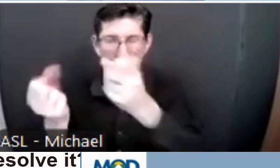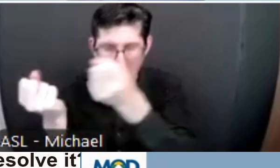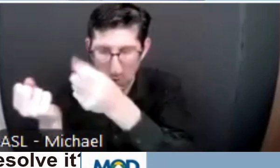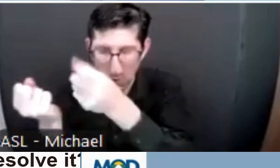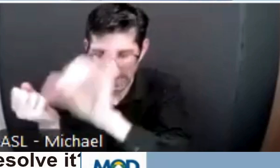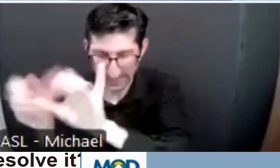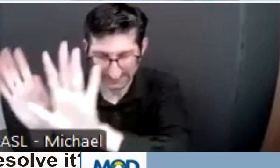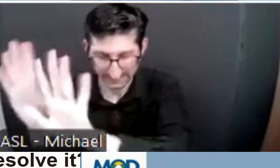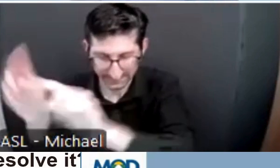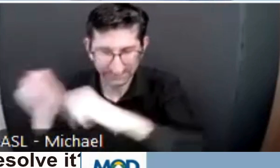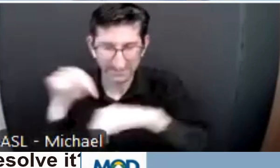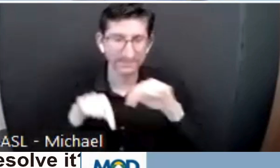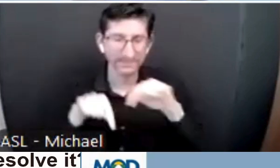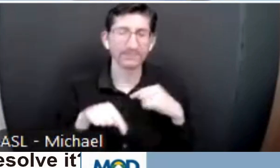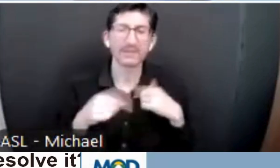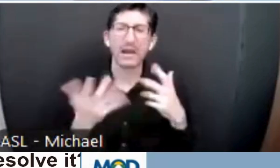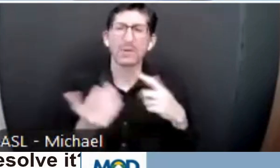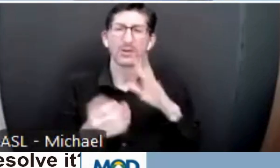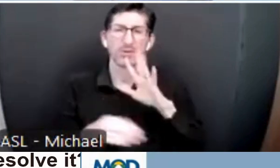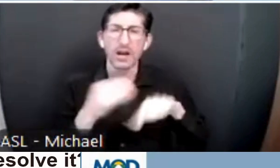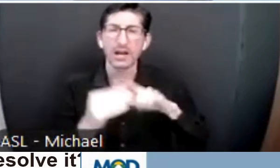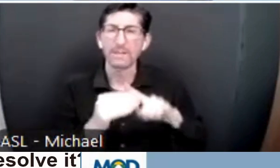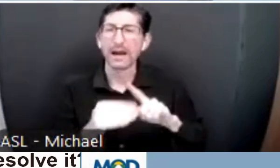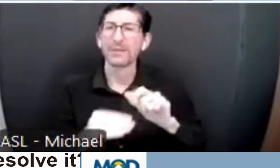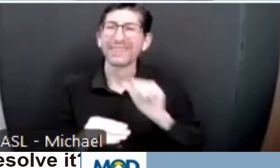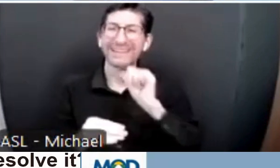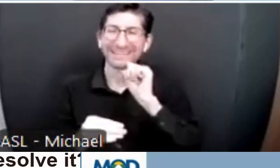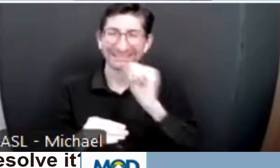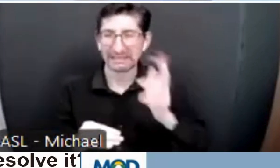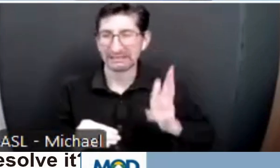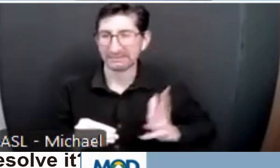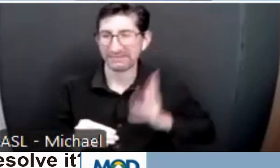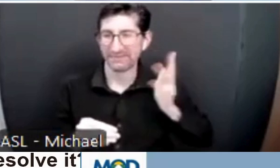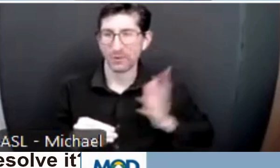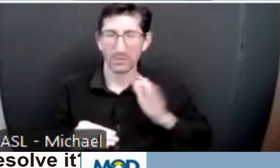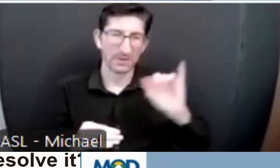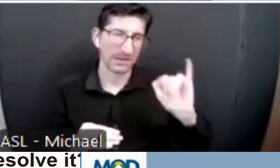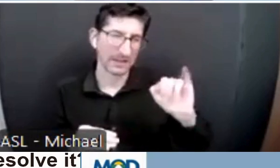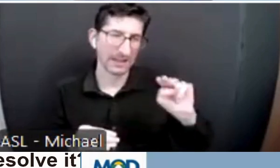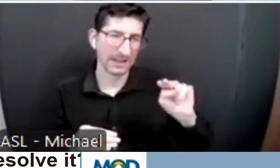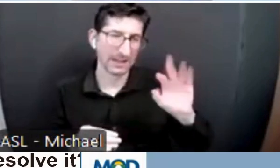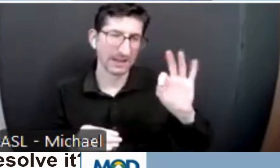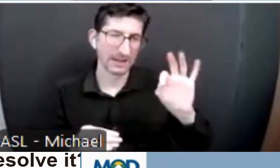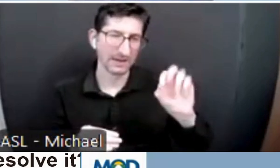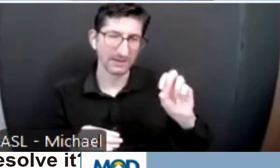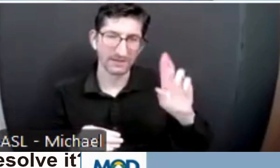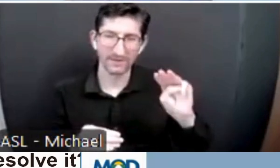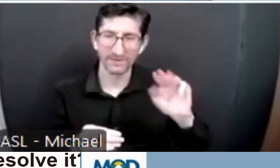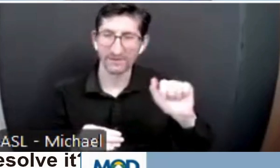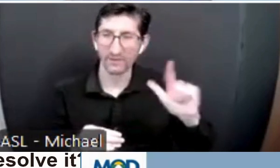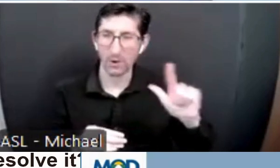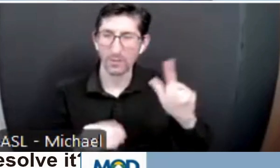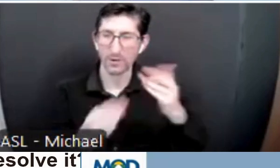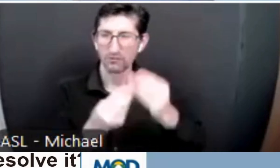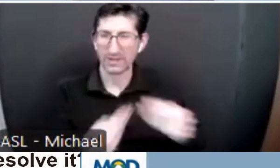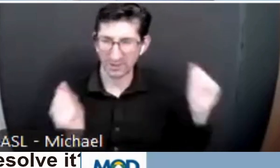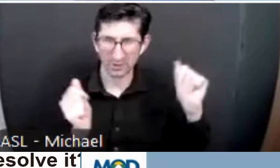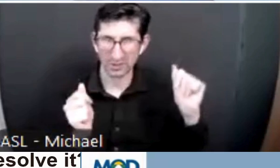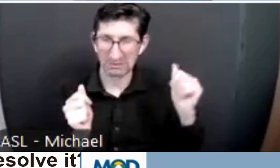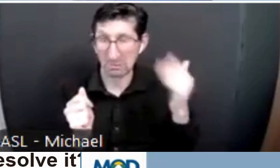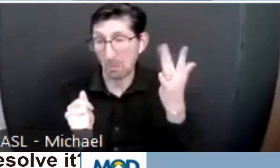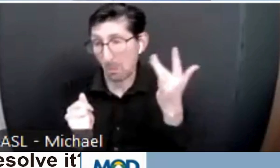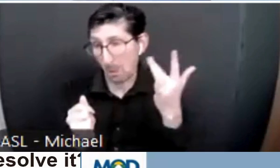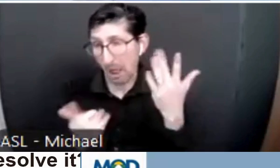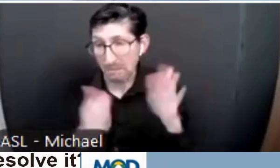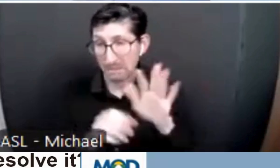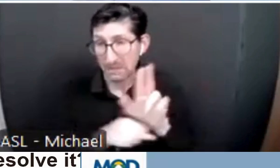more about the informal resolution and when it can be a useful approach. And again, by